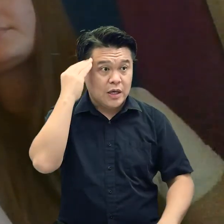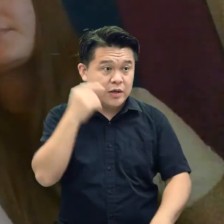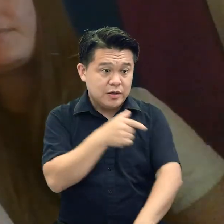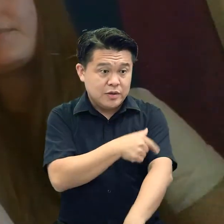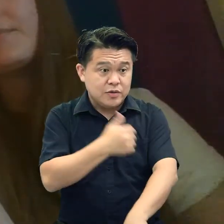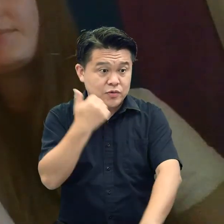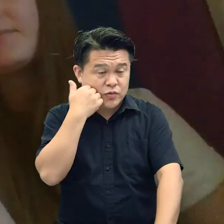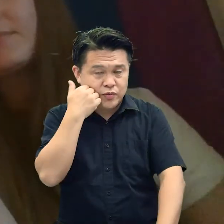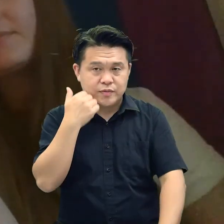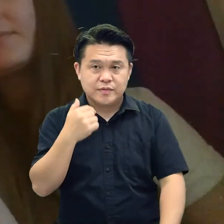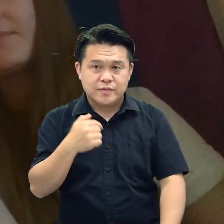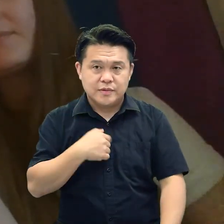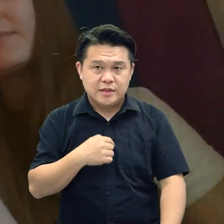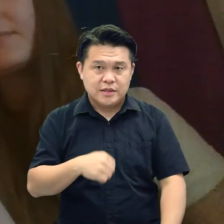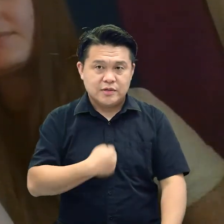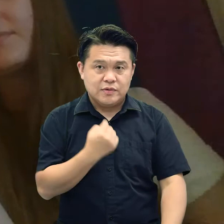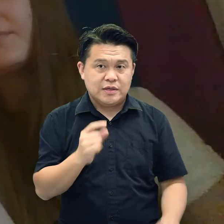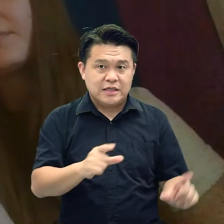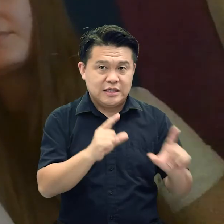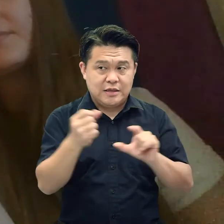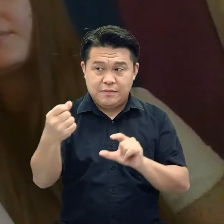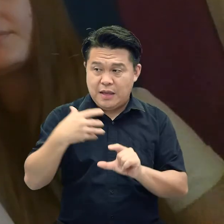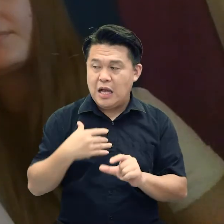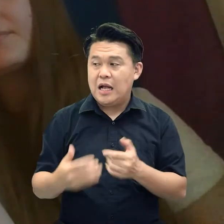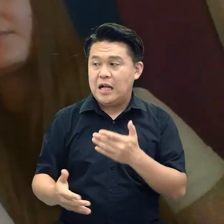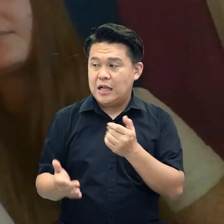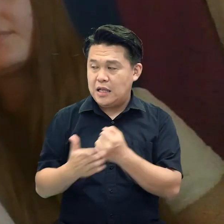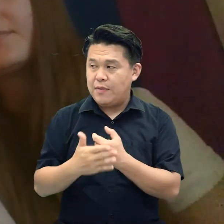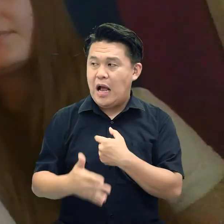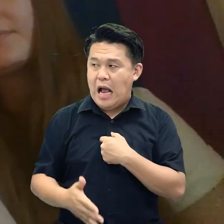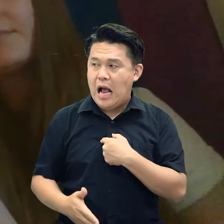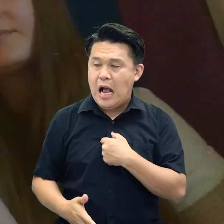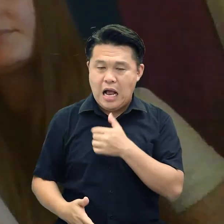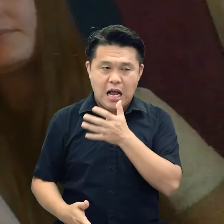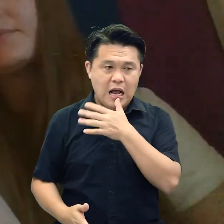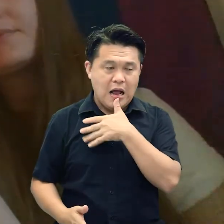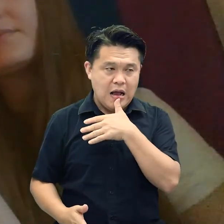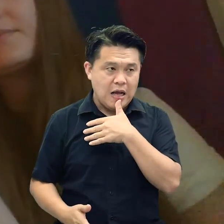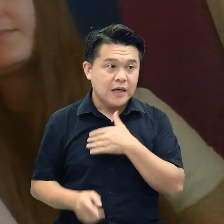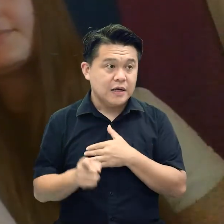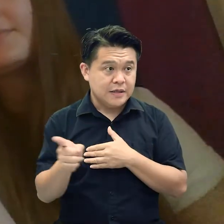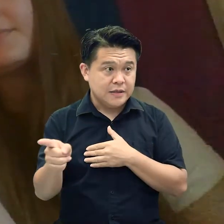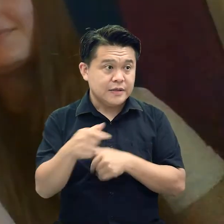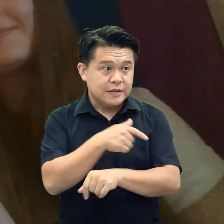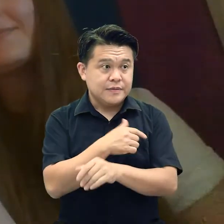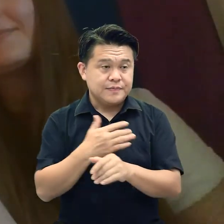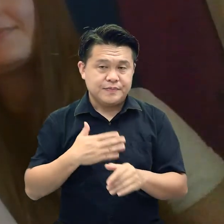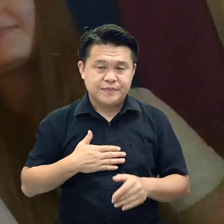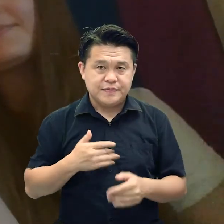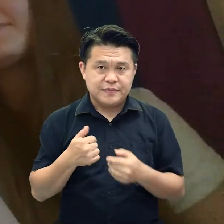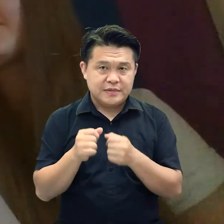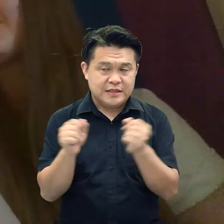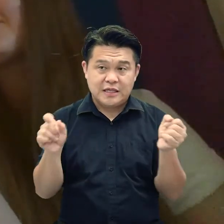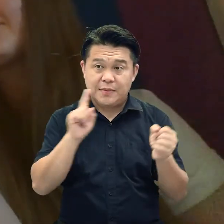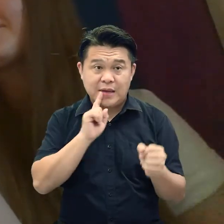but just to myself, after a Korean deacon at my church who